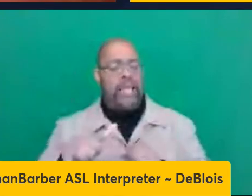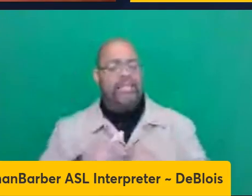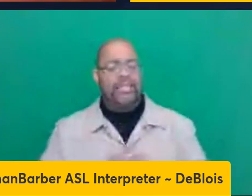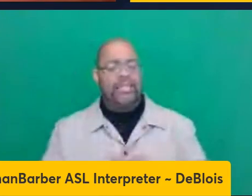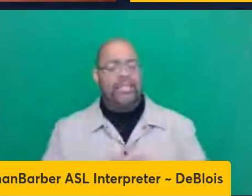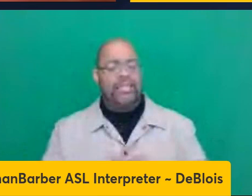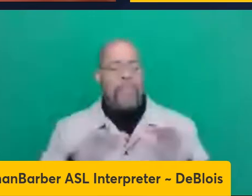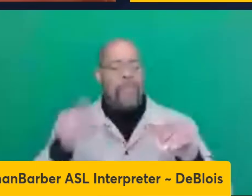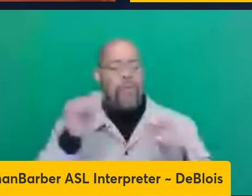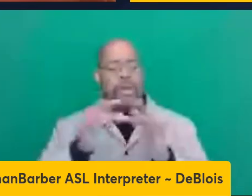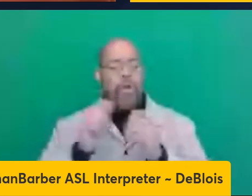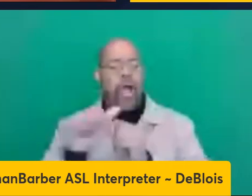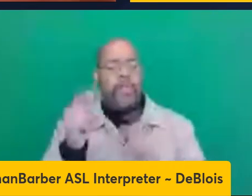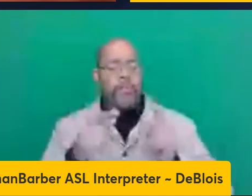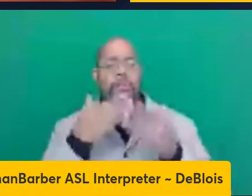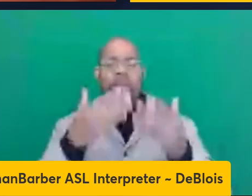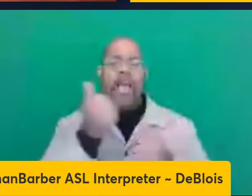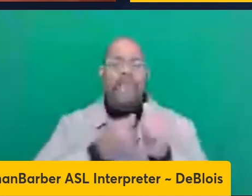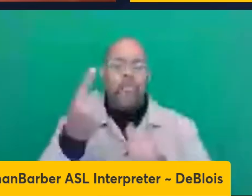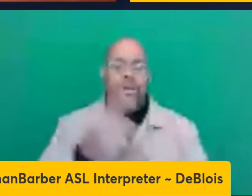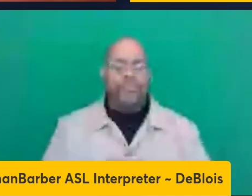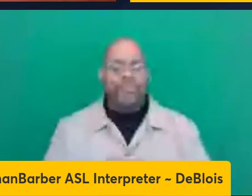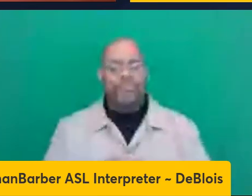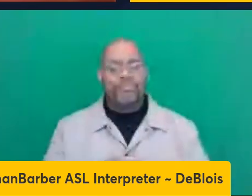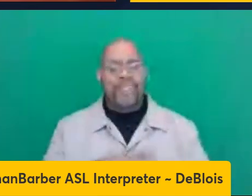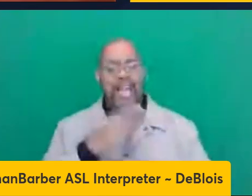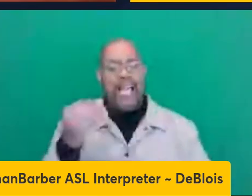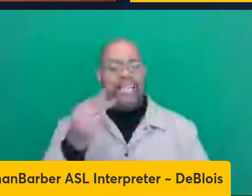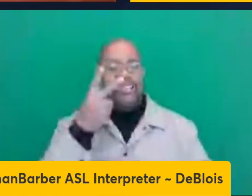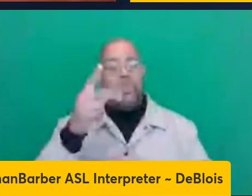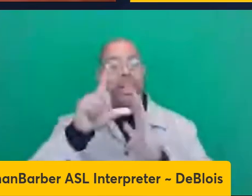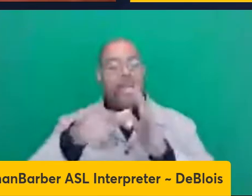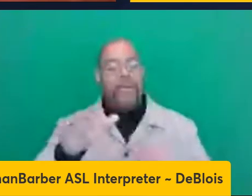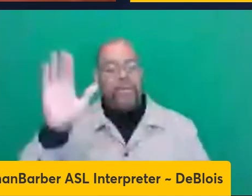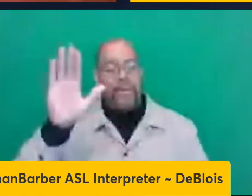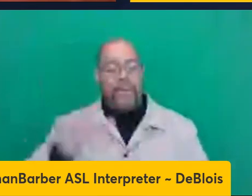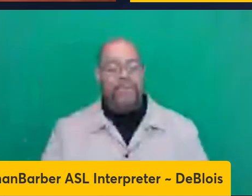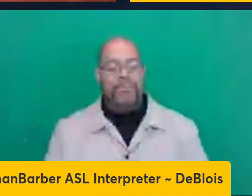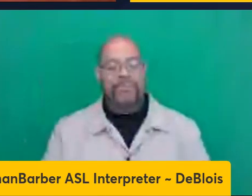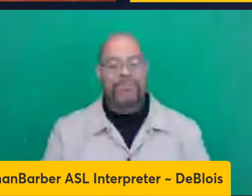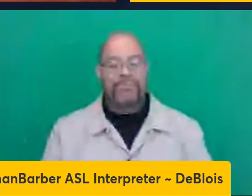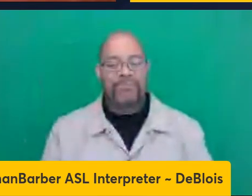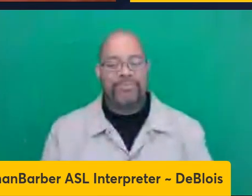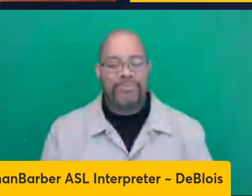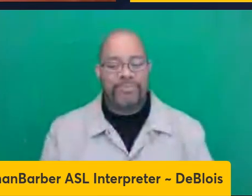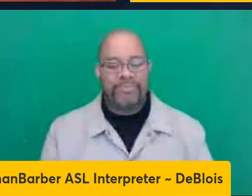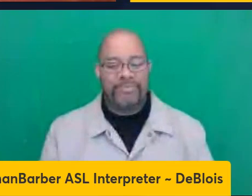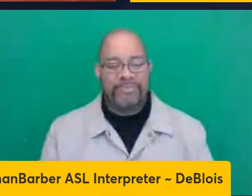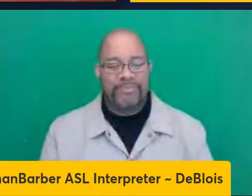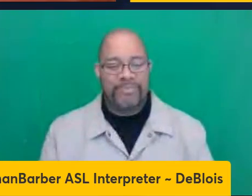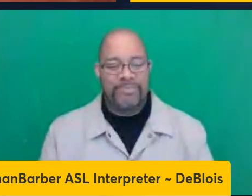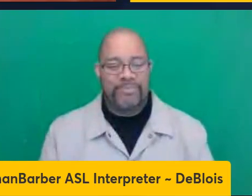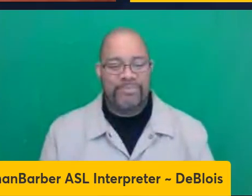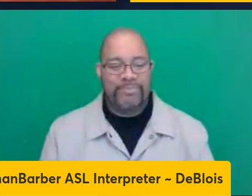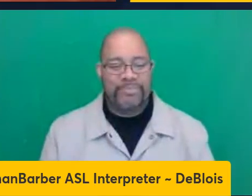with other people. So thank you, everybody, and see you later. Thank you. It's been a pleasure.